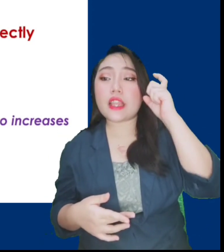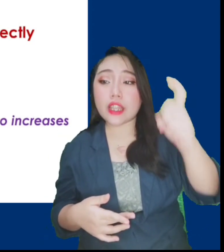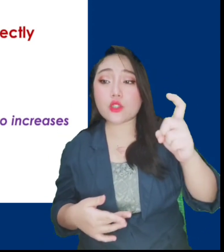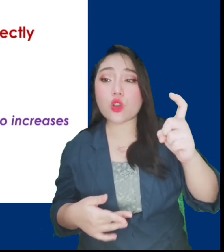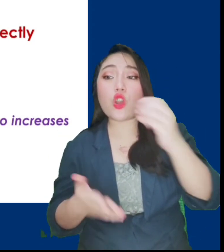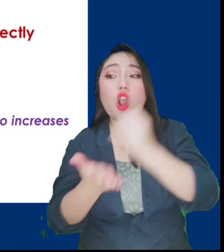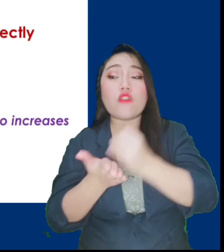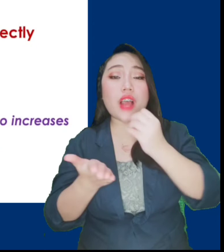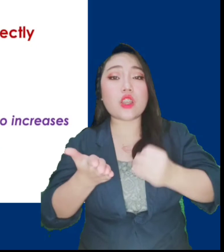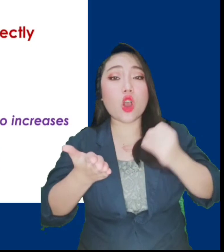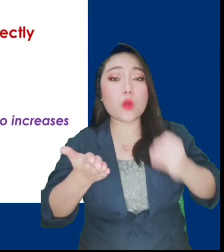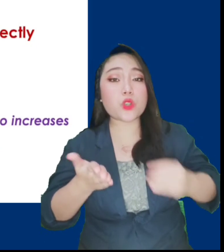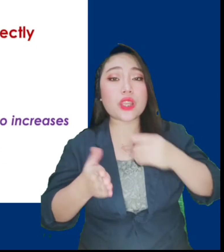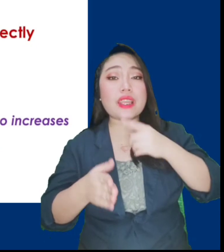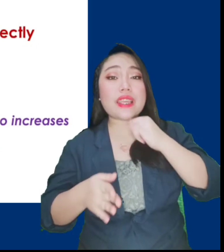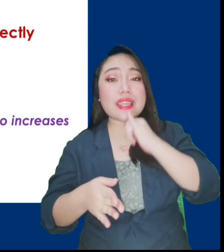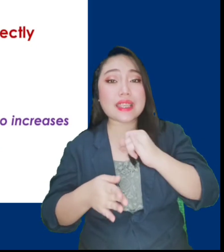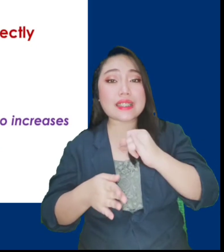and force